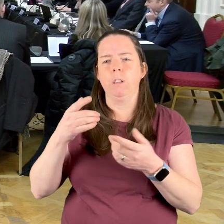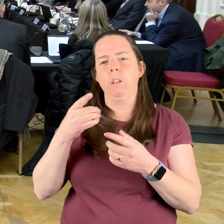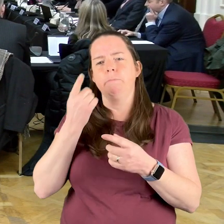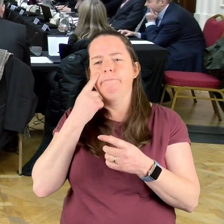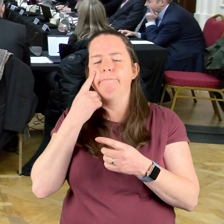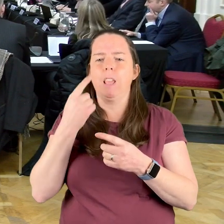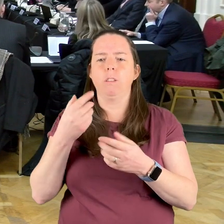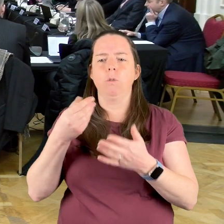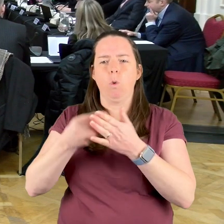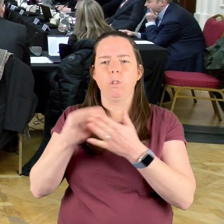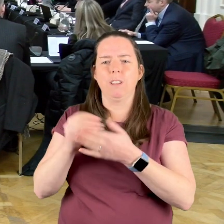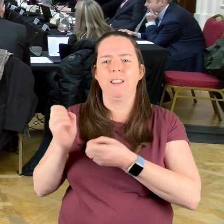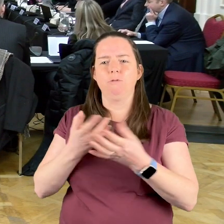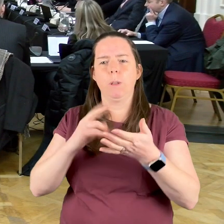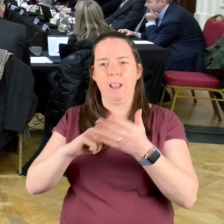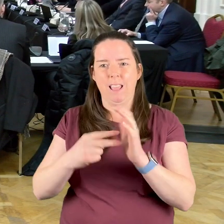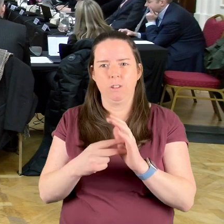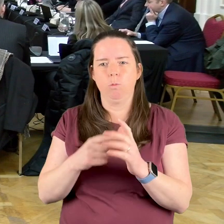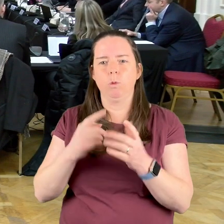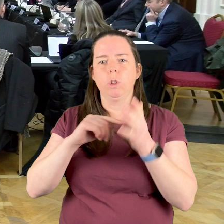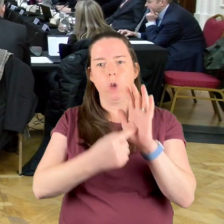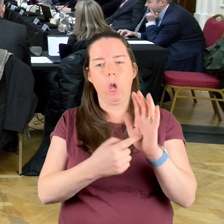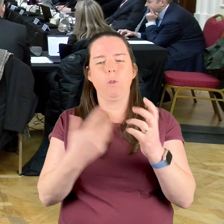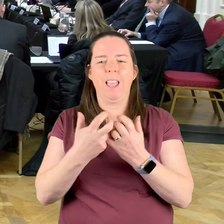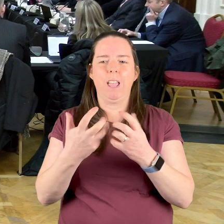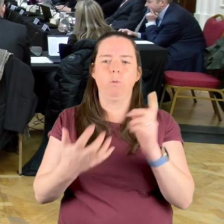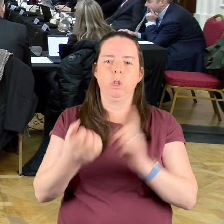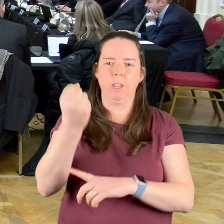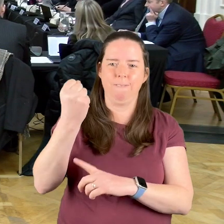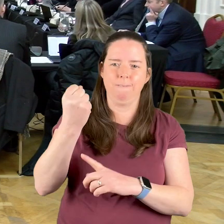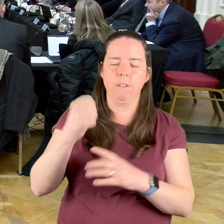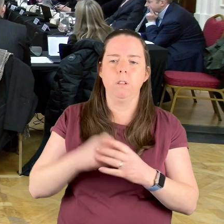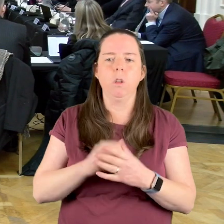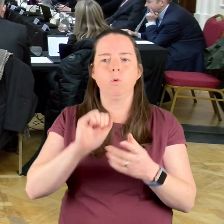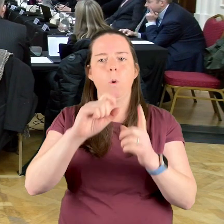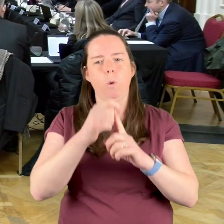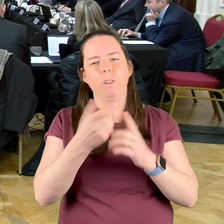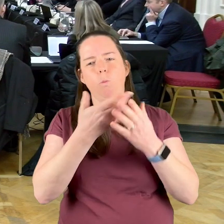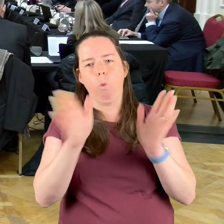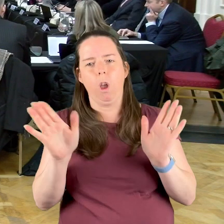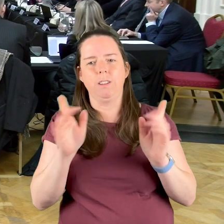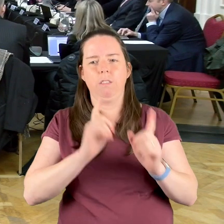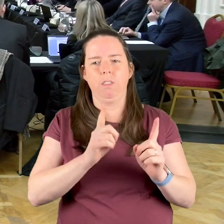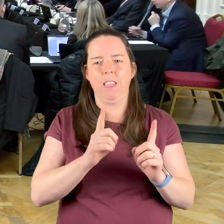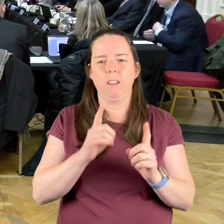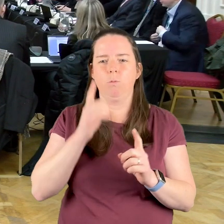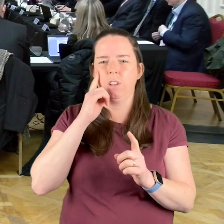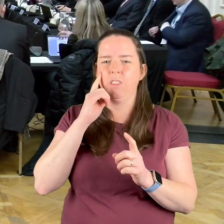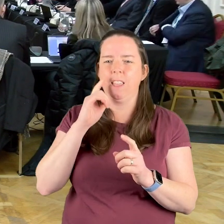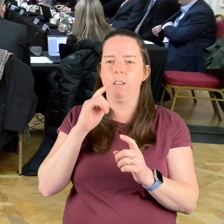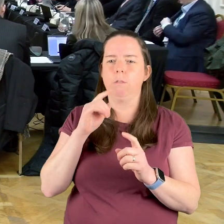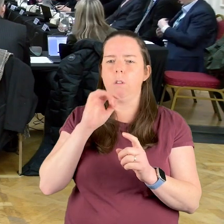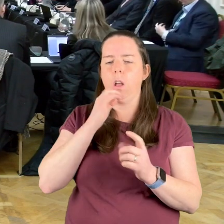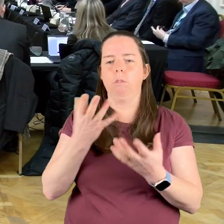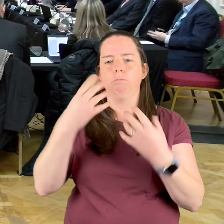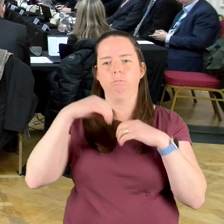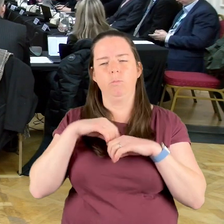plans that will then show how we're actually going to achieve that. But your point is wider than that, I think, Dick, which I'll take back and we'll talk